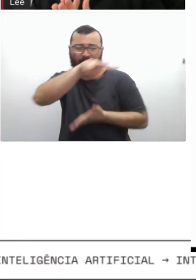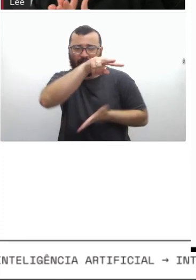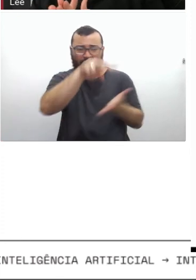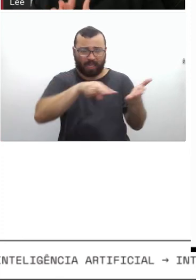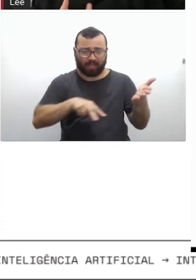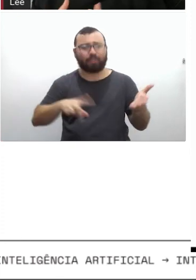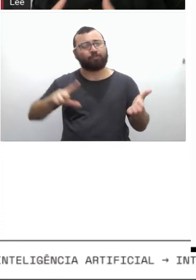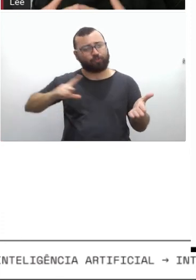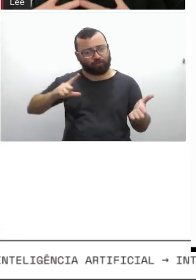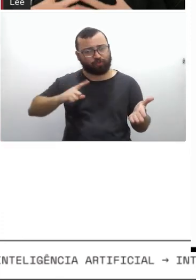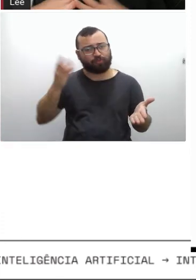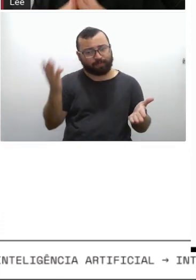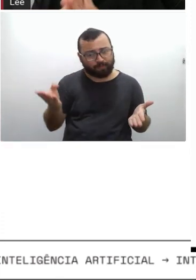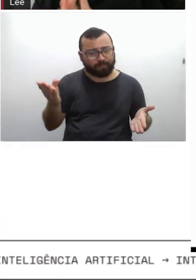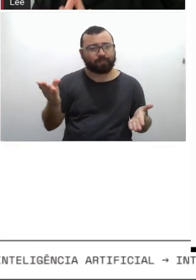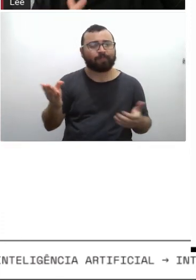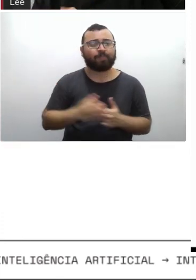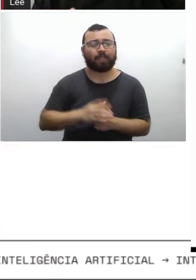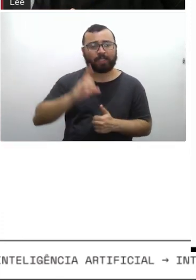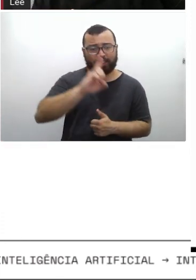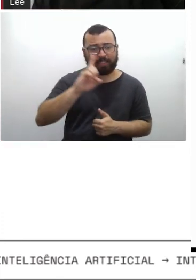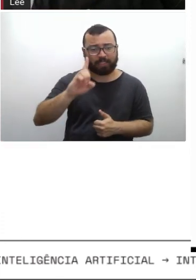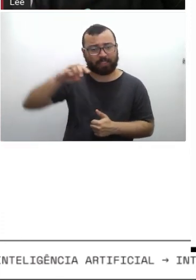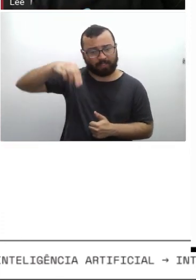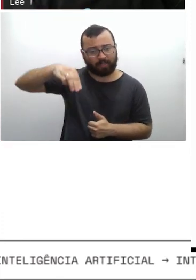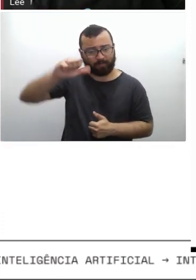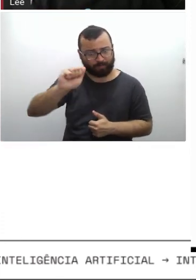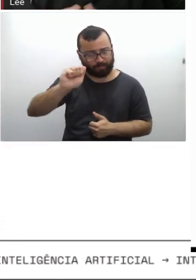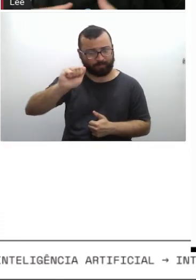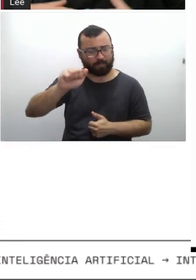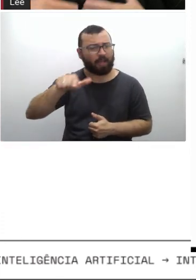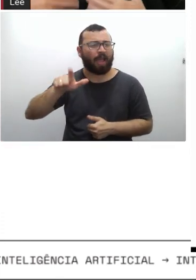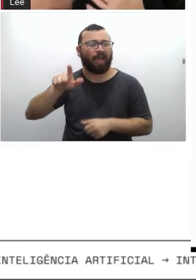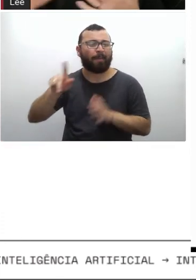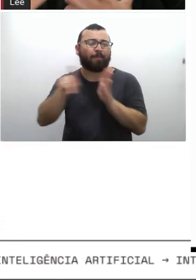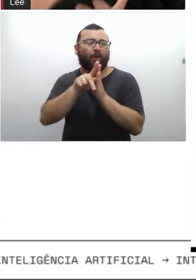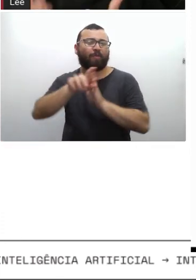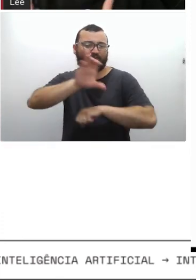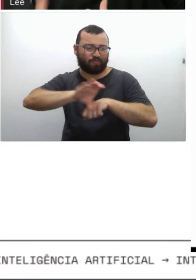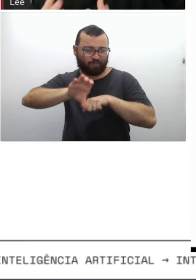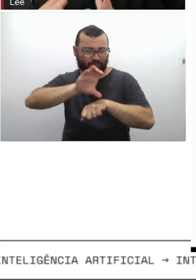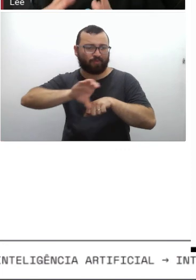the DDMA, which is the Dutch Voice Task Force, where we want